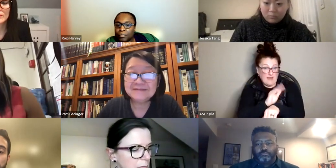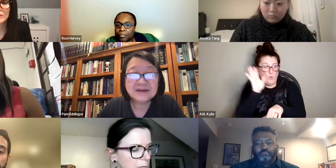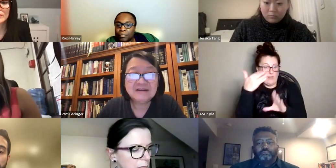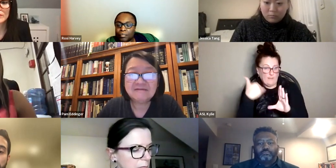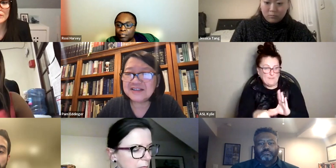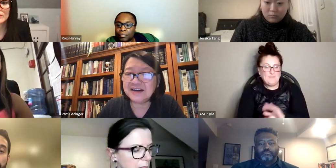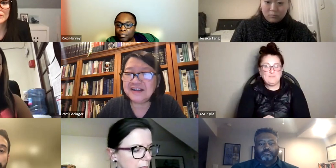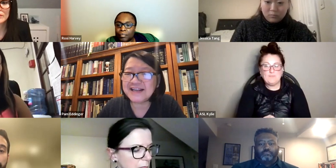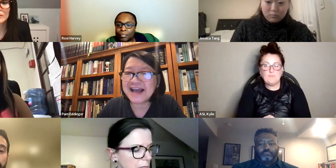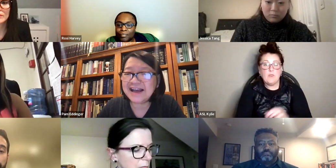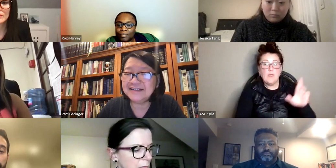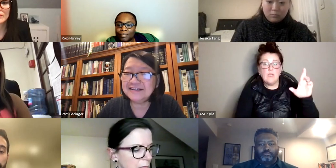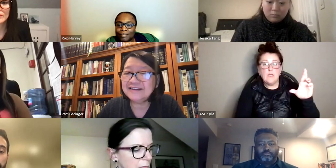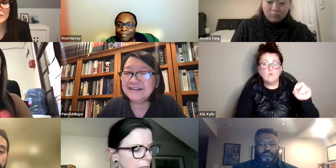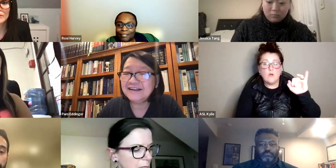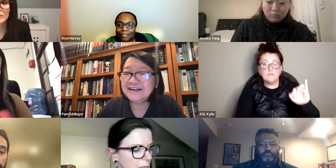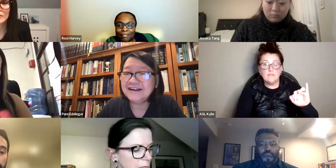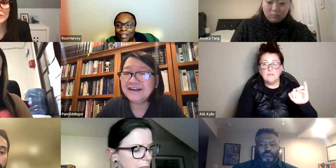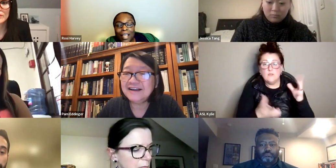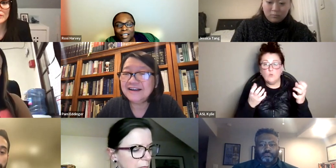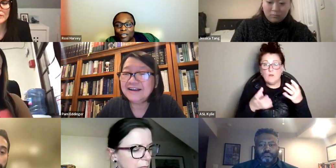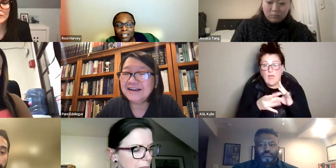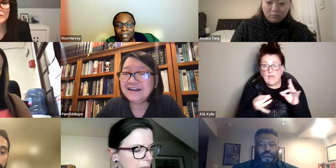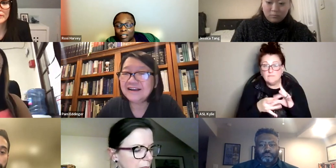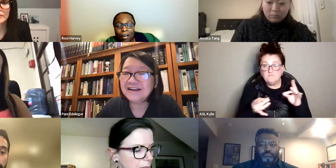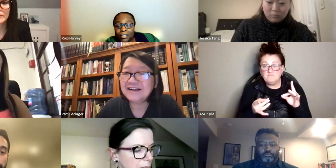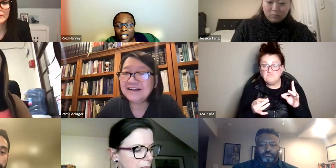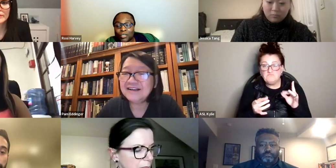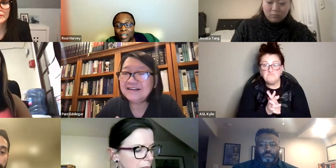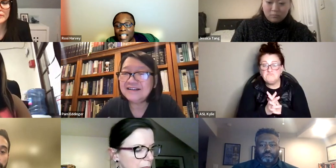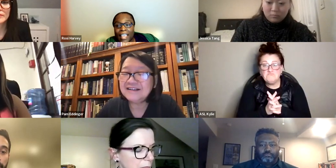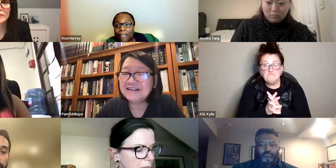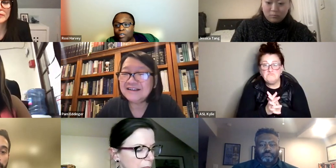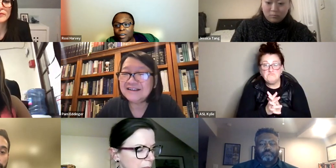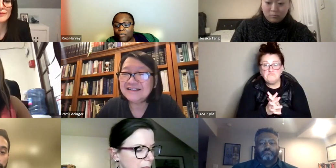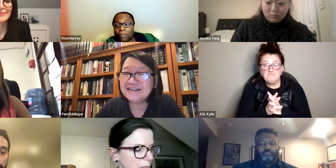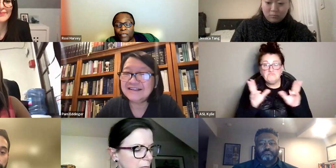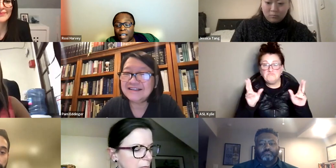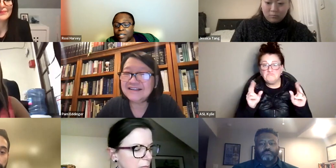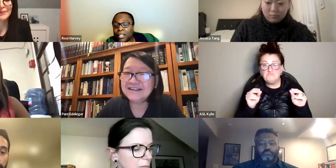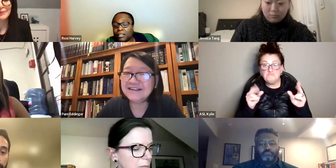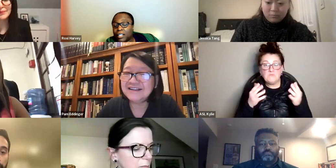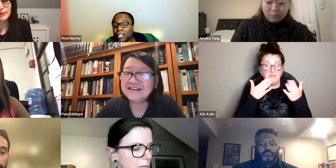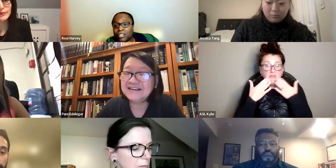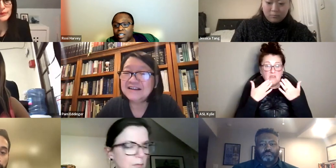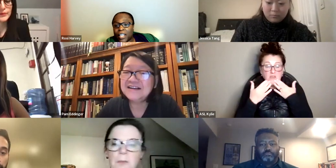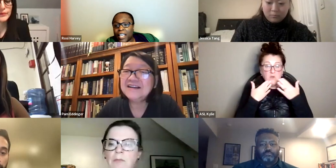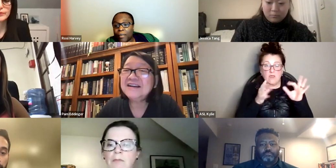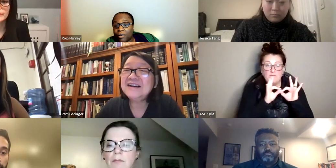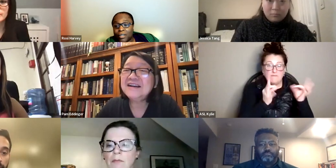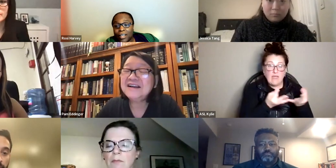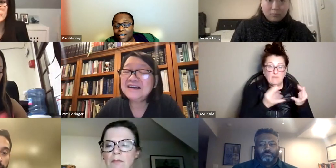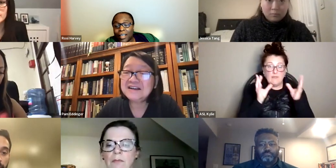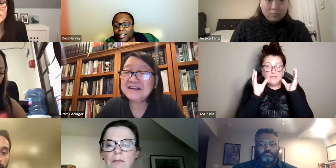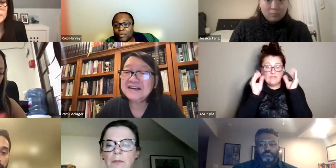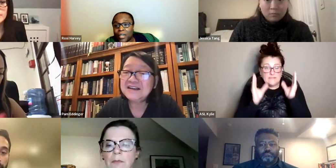Okay. Roxy, anything to add? You know, I just want to thank everyone from families, teachers, everyone that